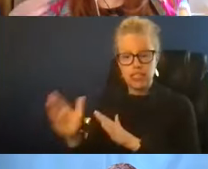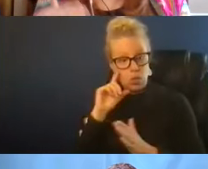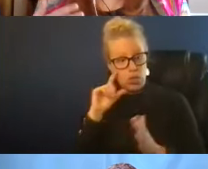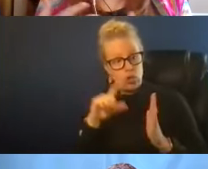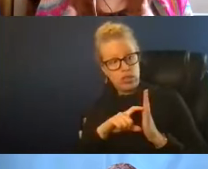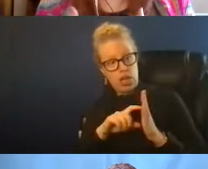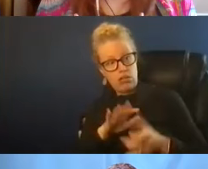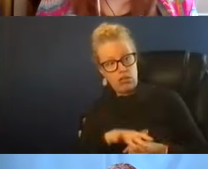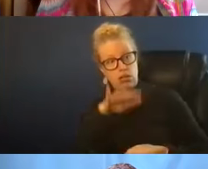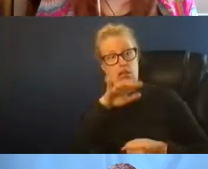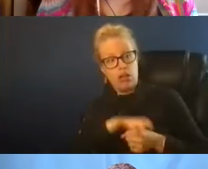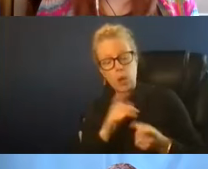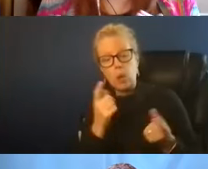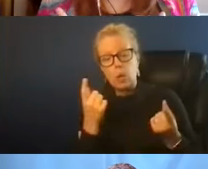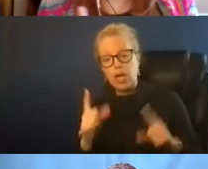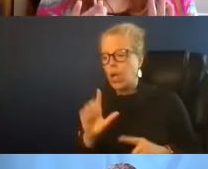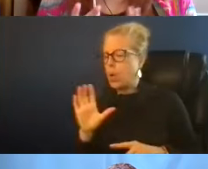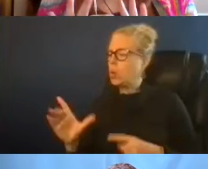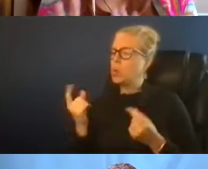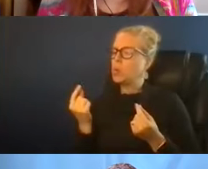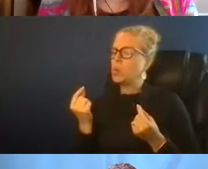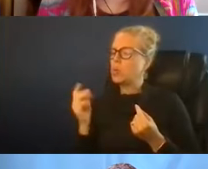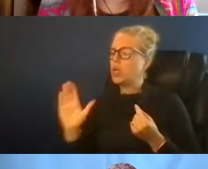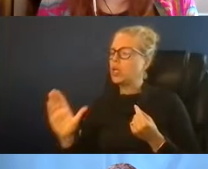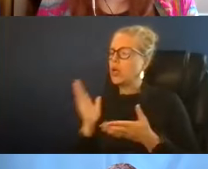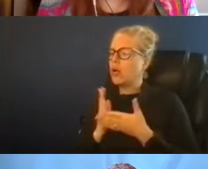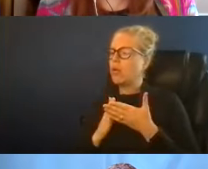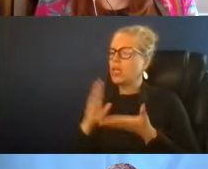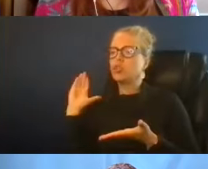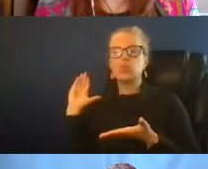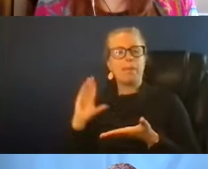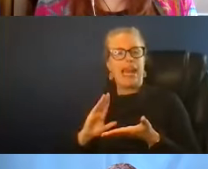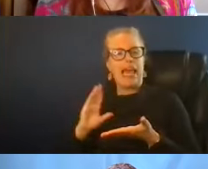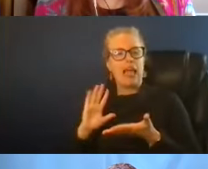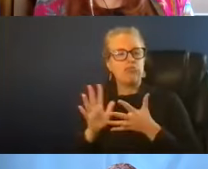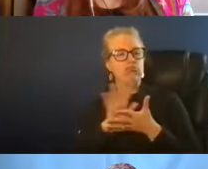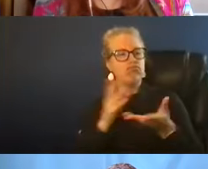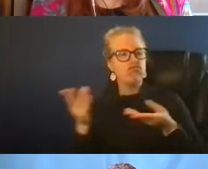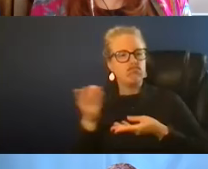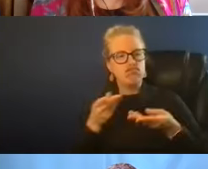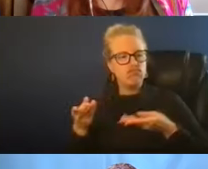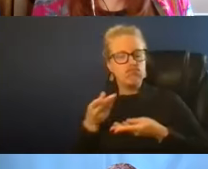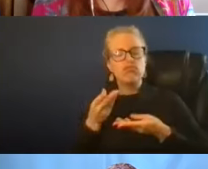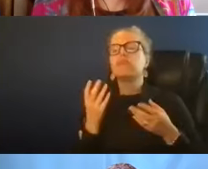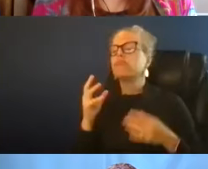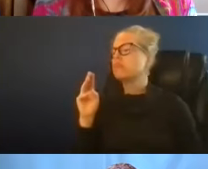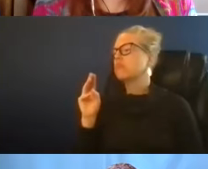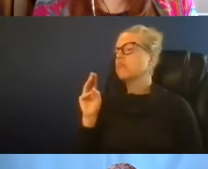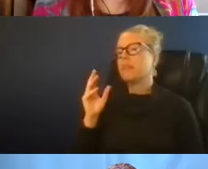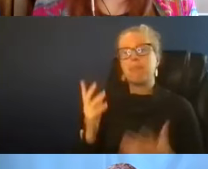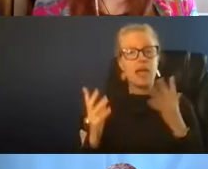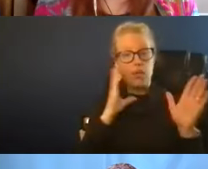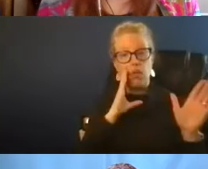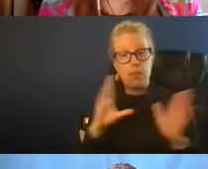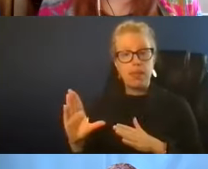And what can you do on your end to mitigate that? Maybe we would be planning